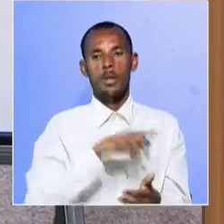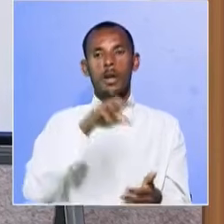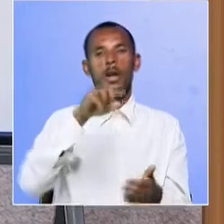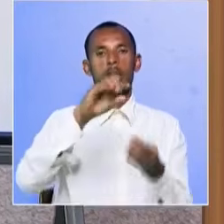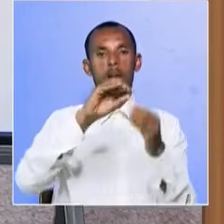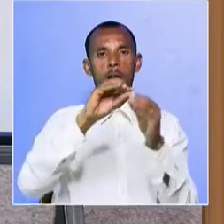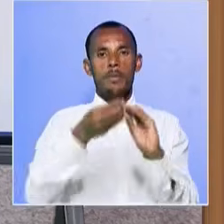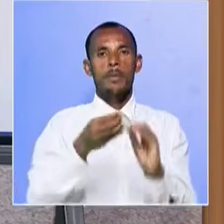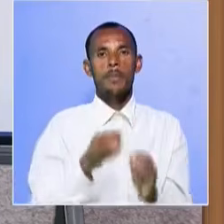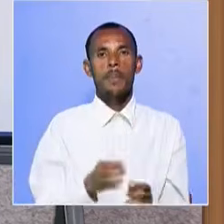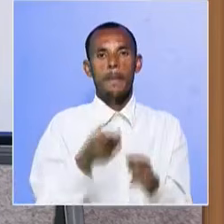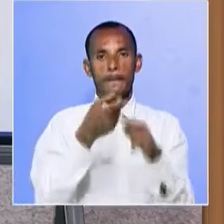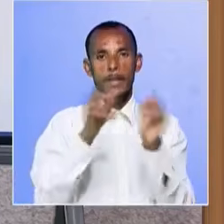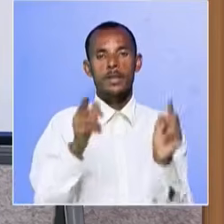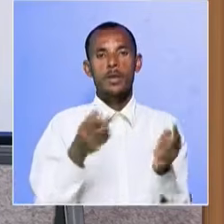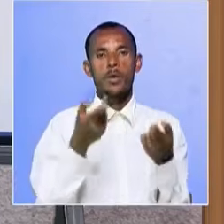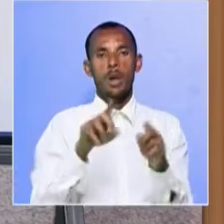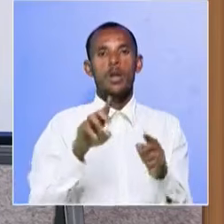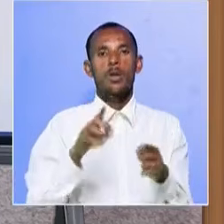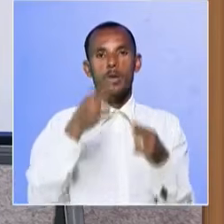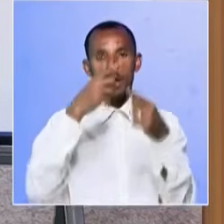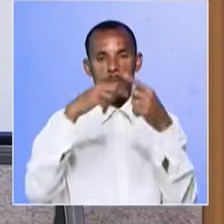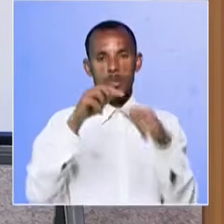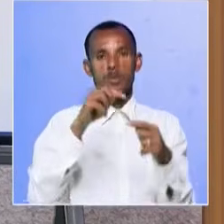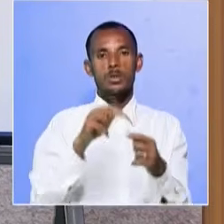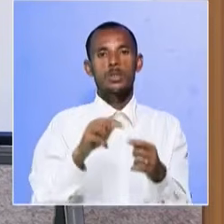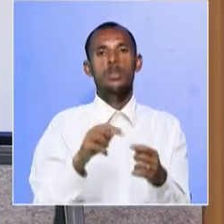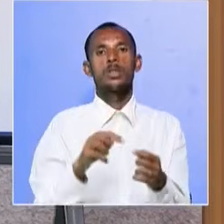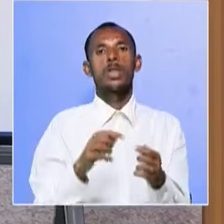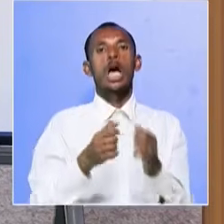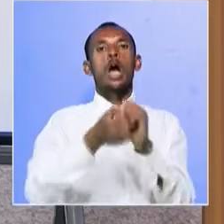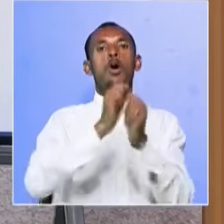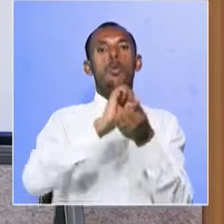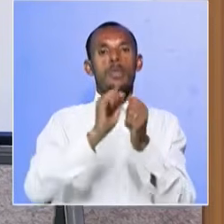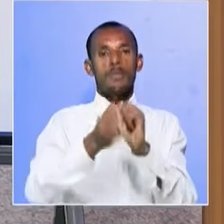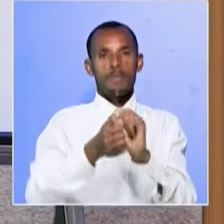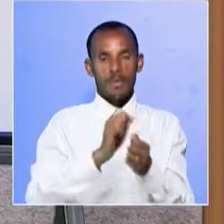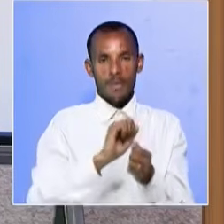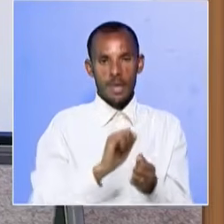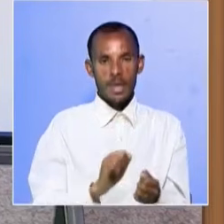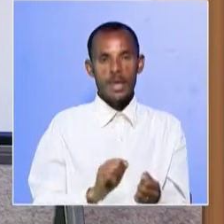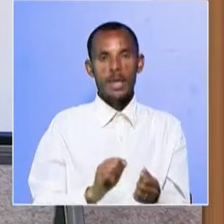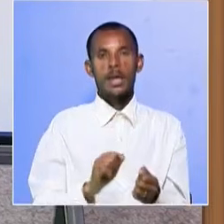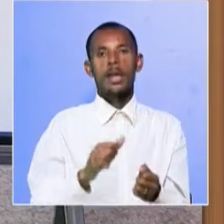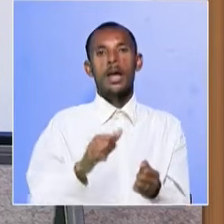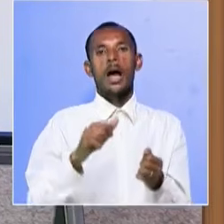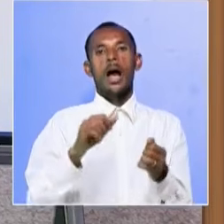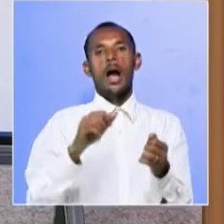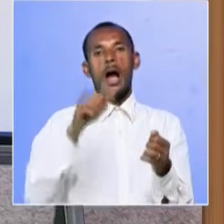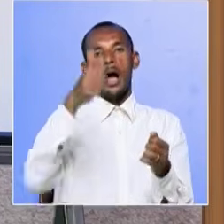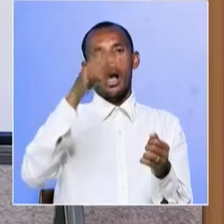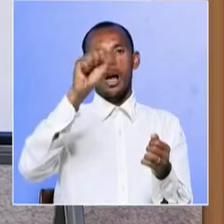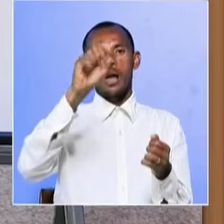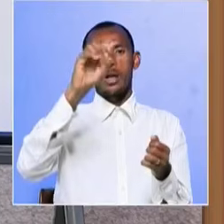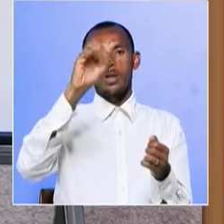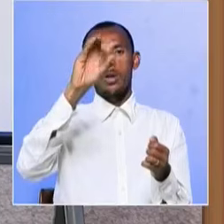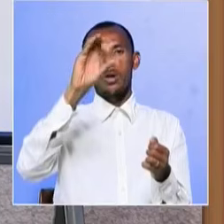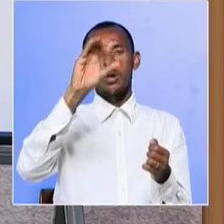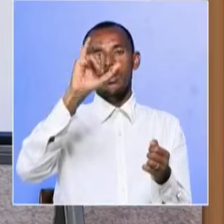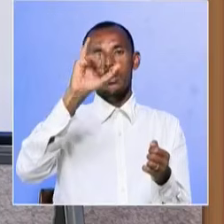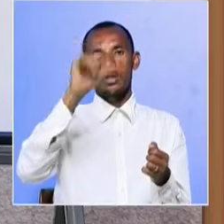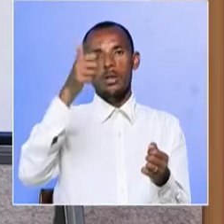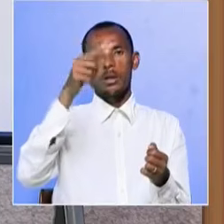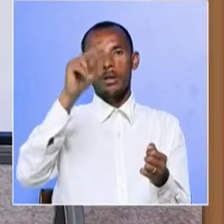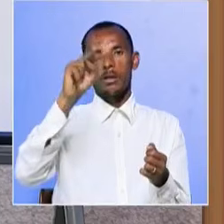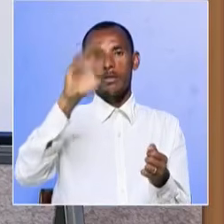number. But when you come to the commutativity, associativity property, and the rest, that property